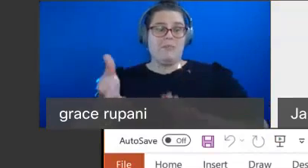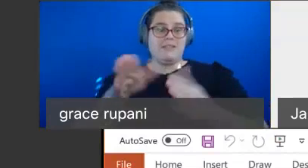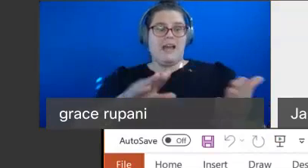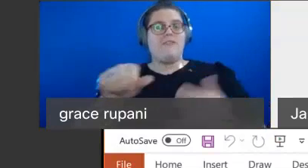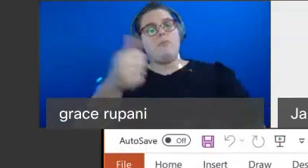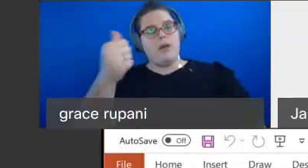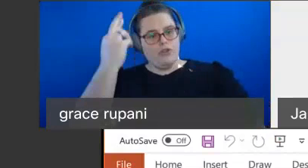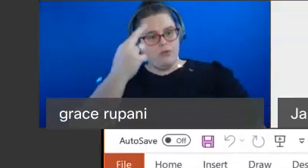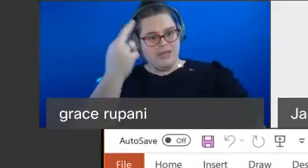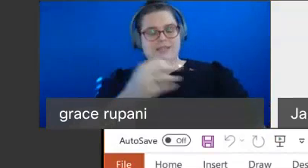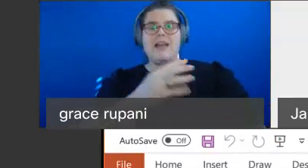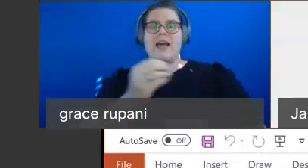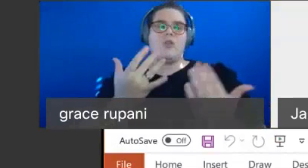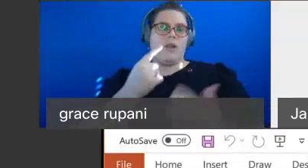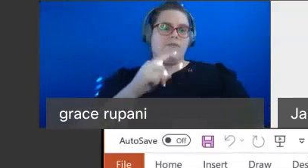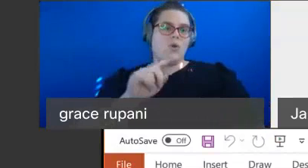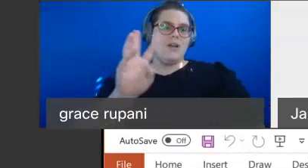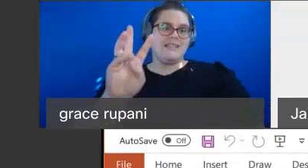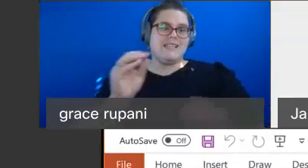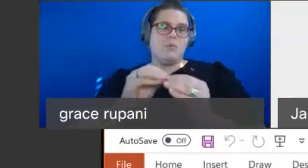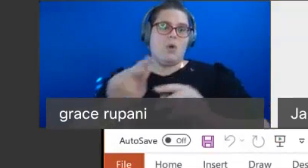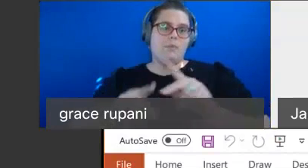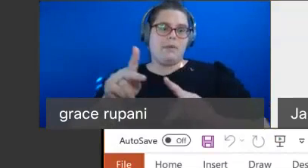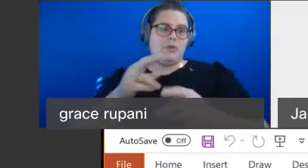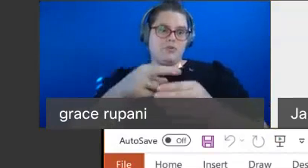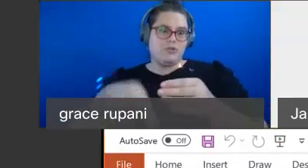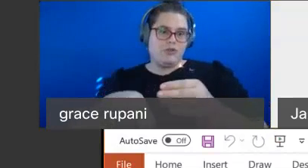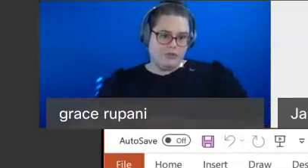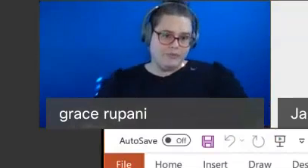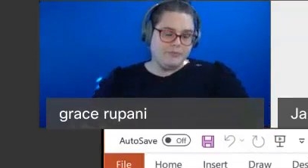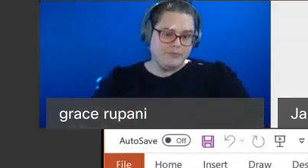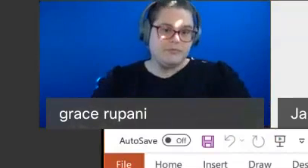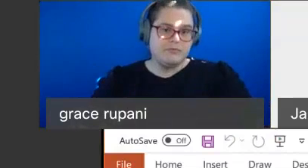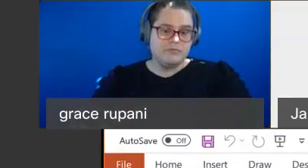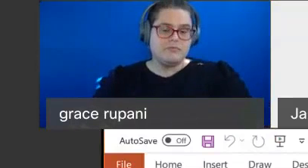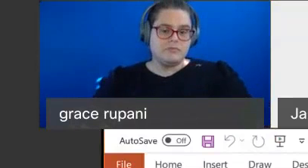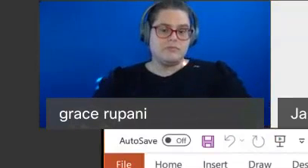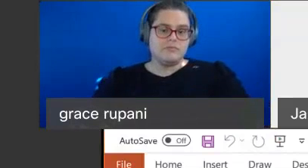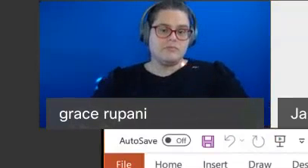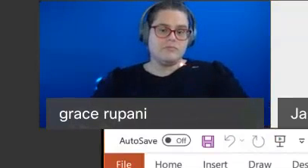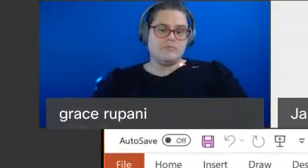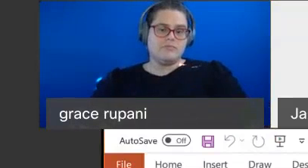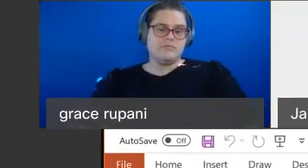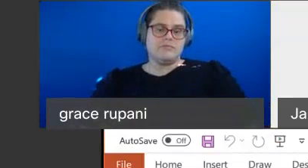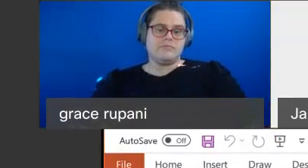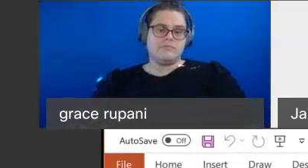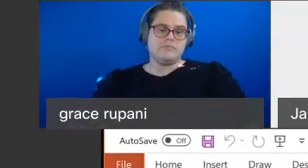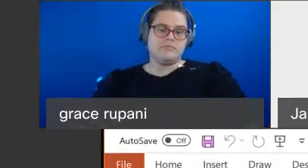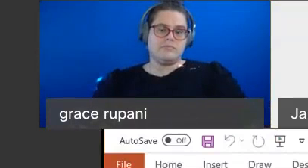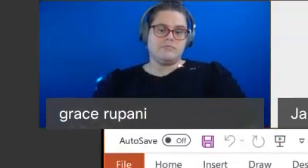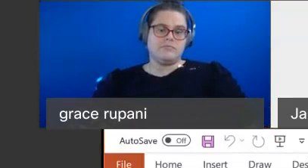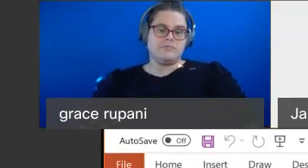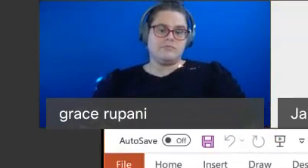people. And so if you look at just people where we've had confirmed or